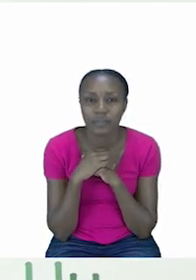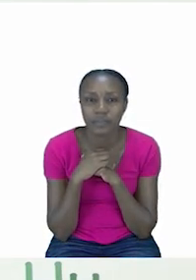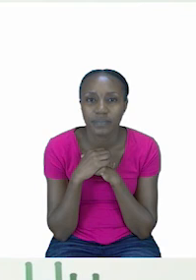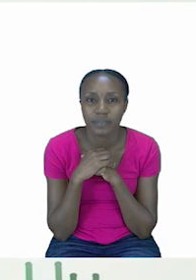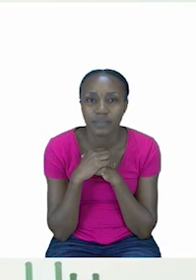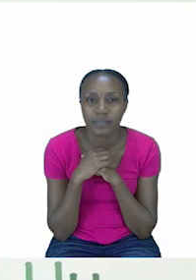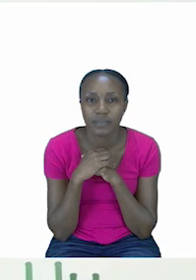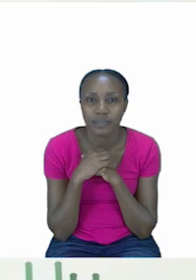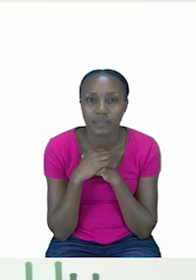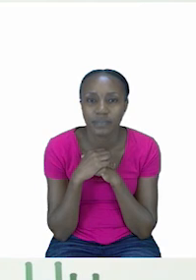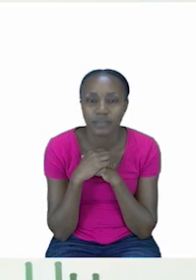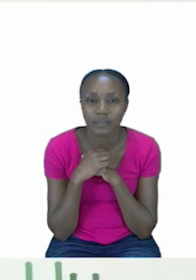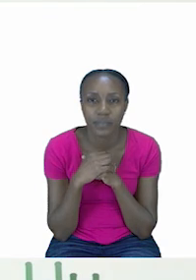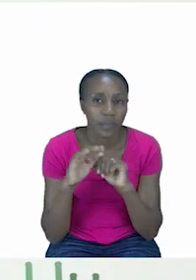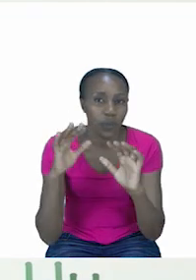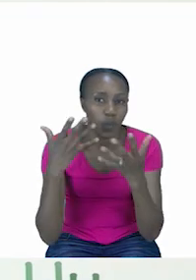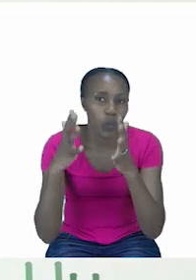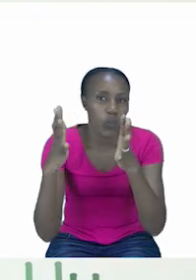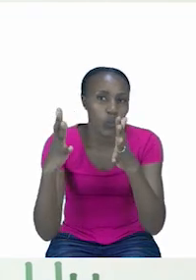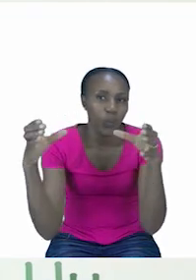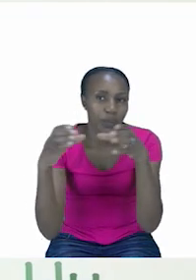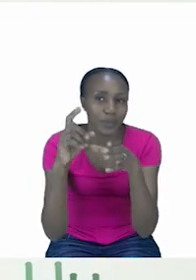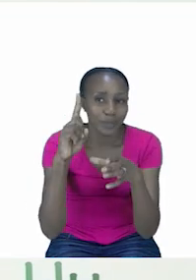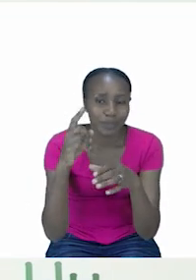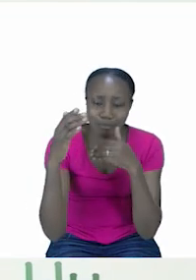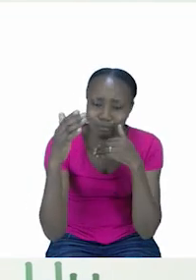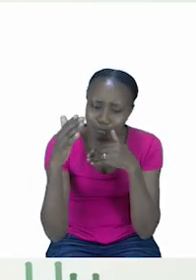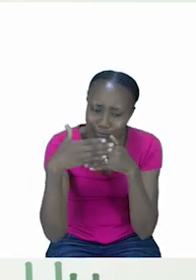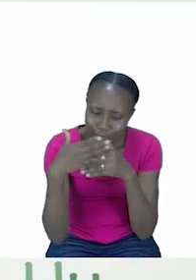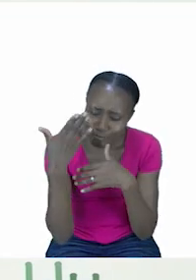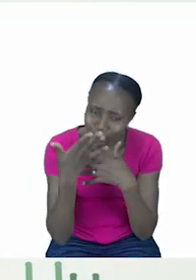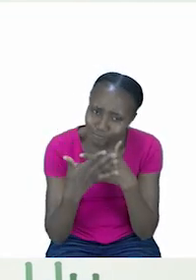zag. Well done, grade ones. We are almost done.